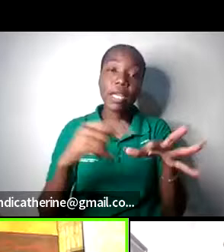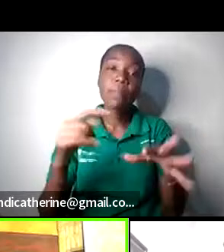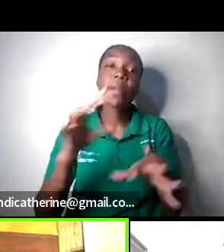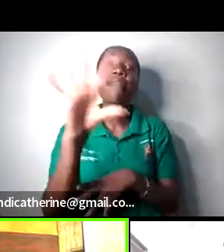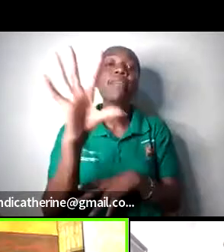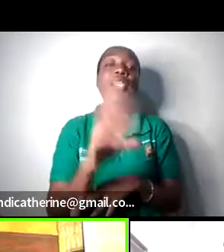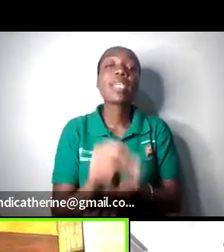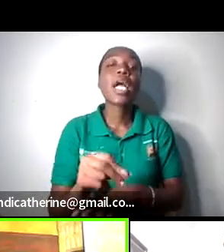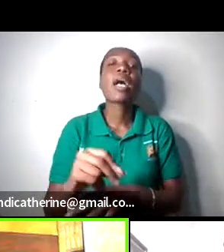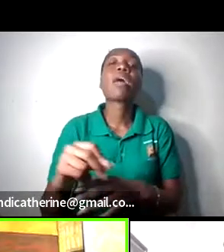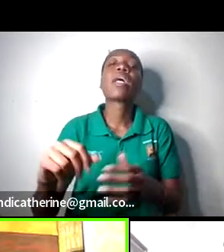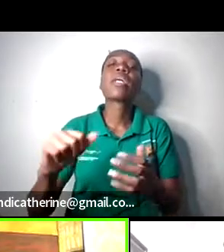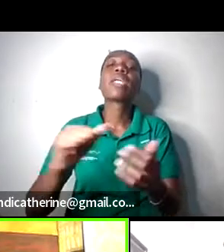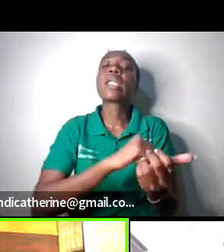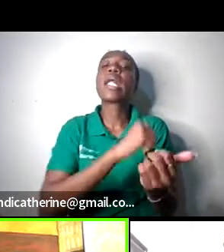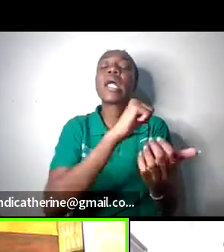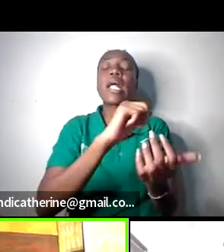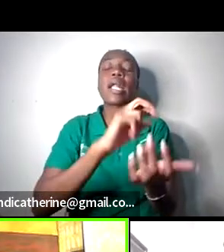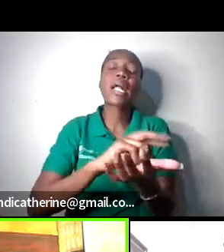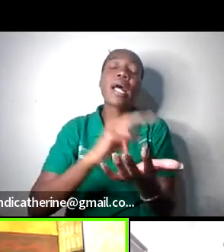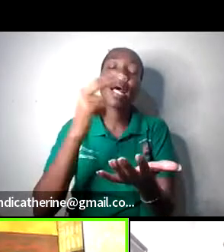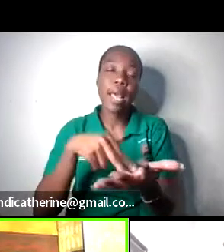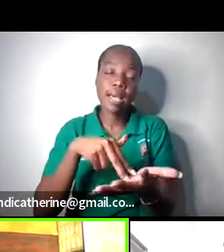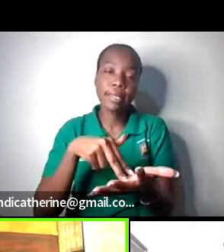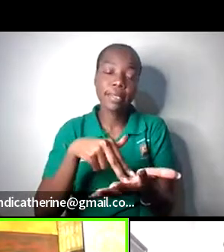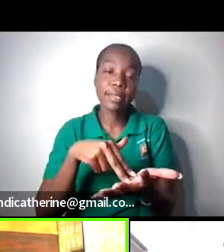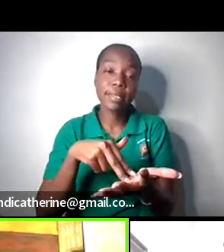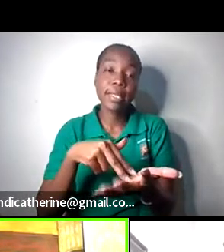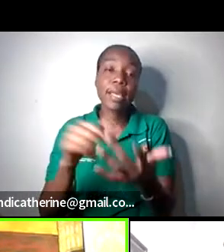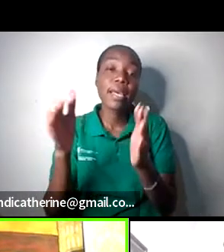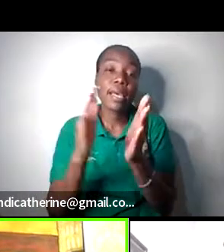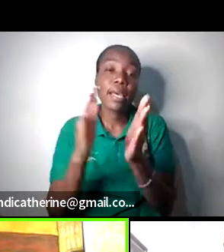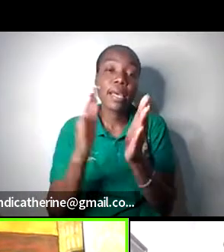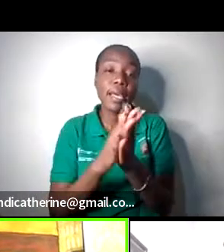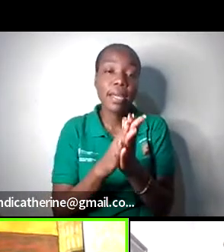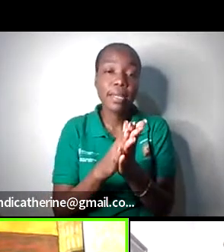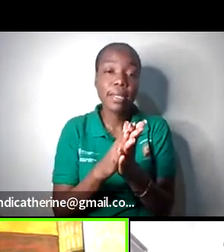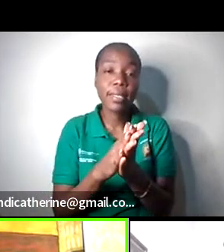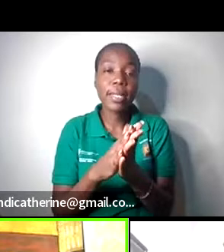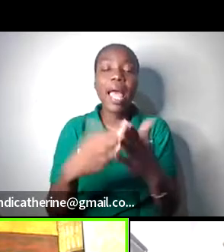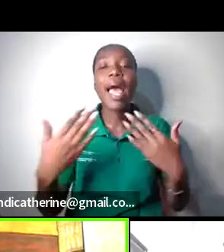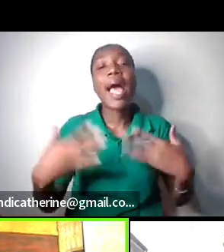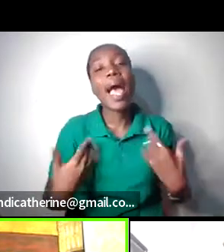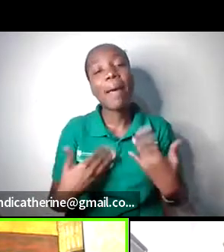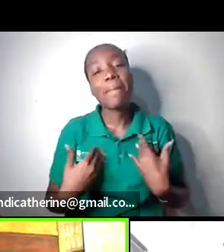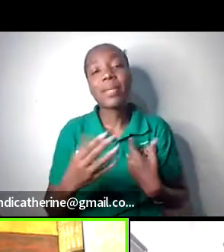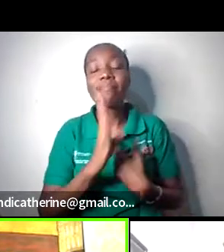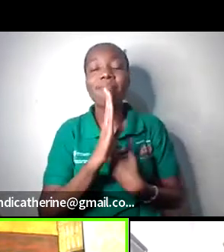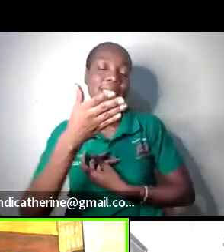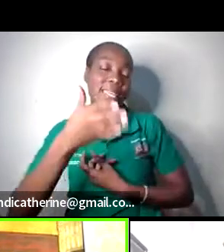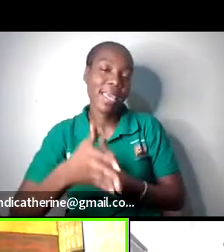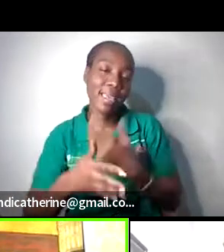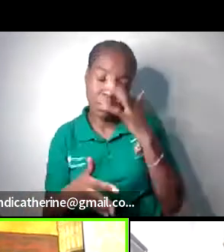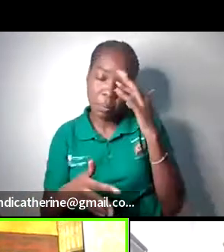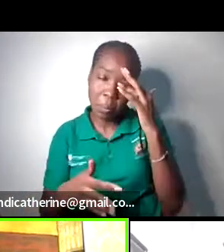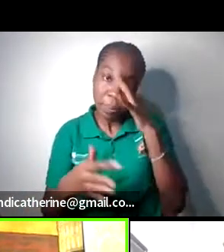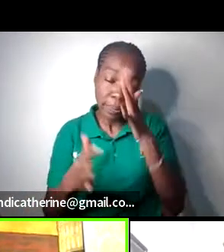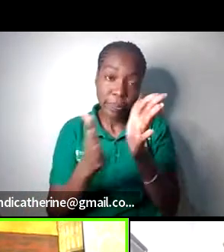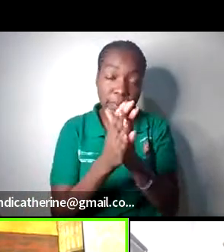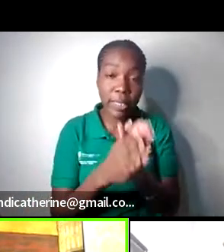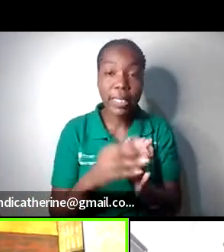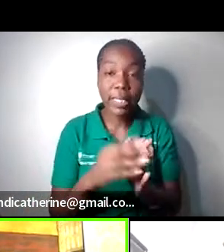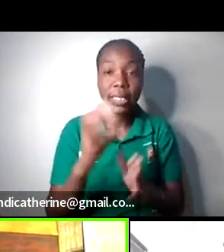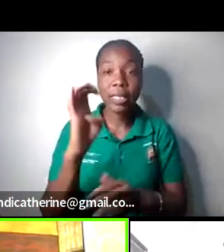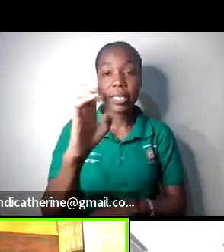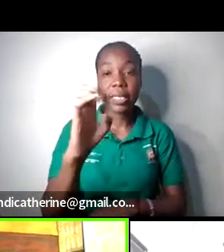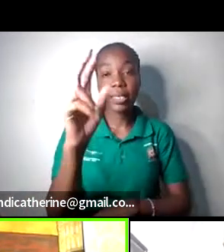work that is required. And so, happy to be here. It was Engineer Yinka who told me